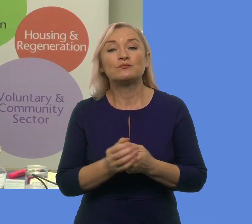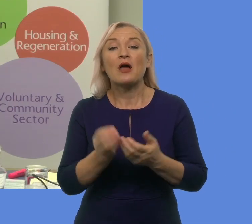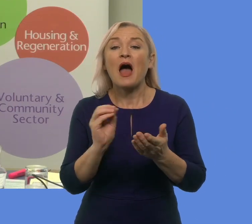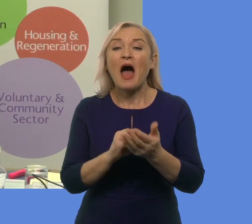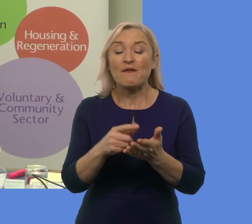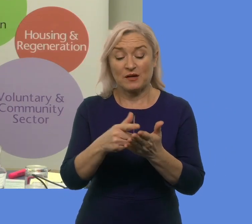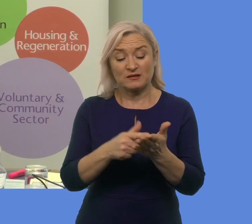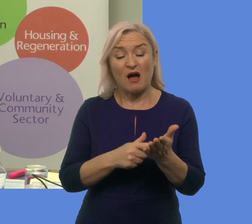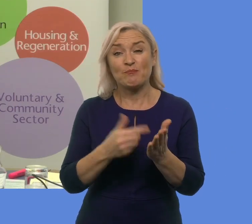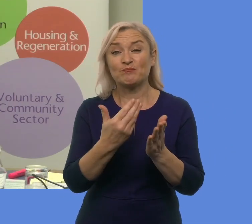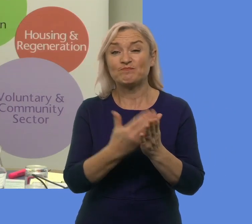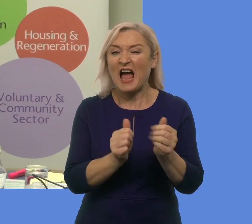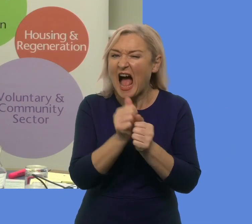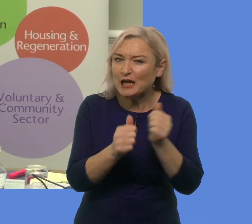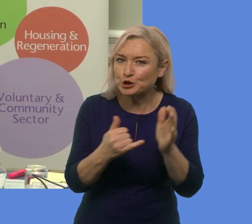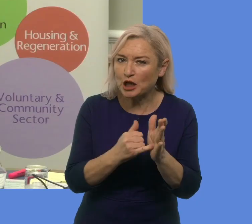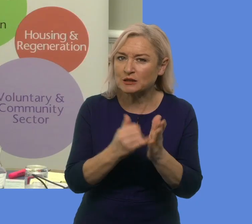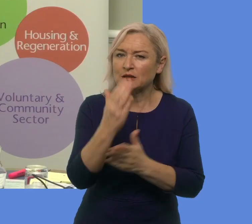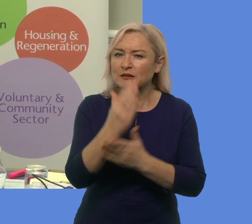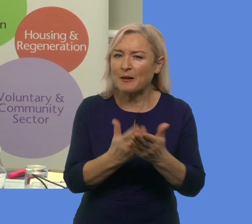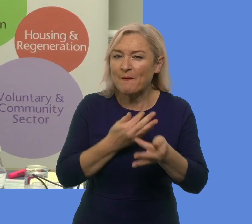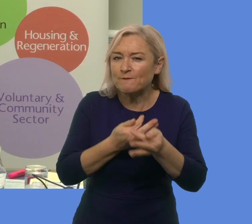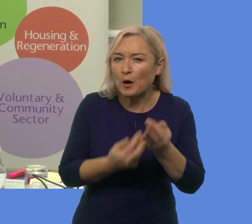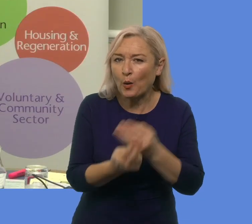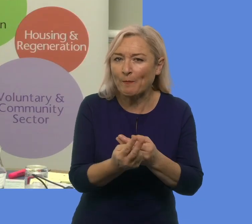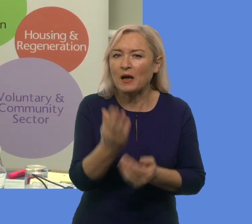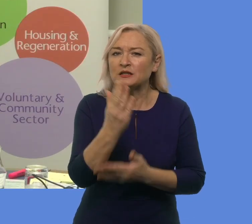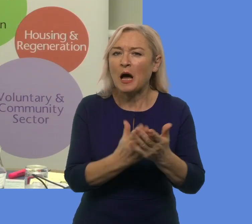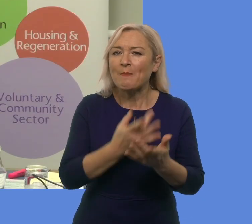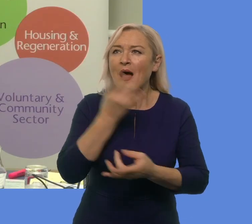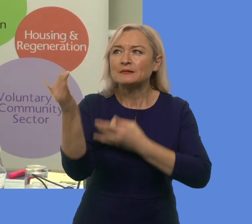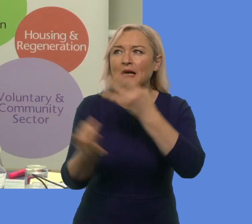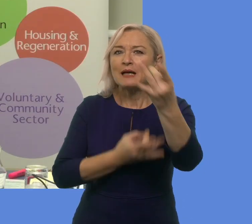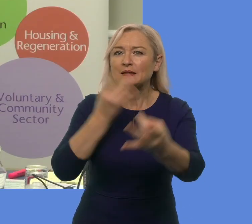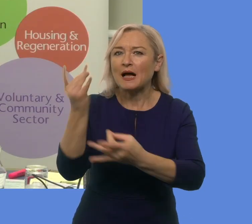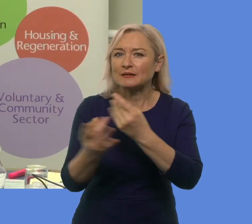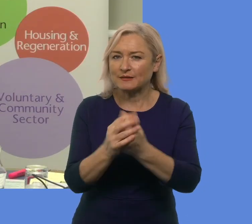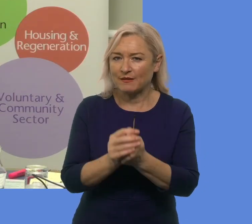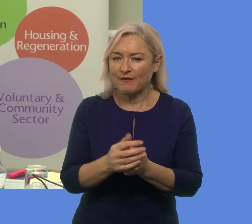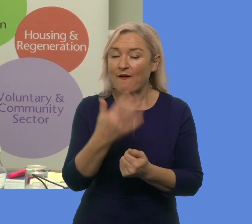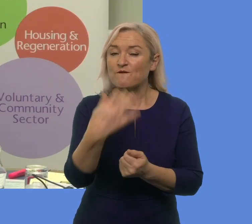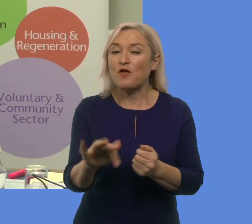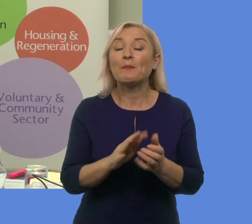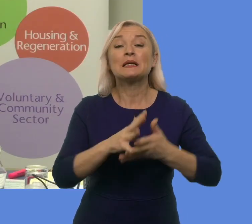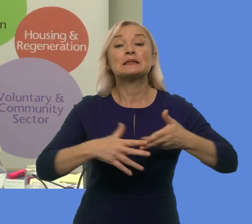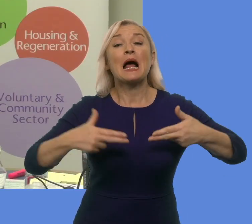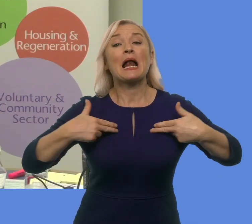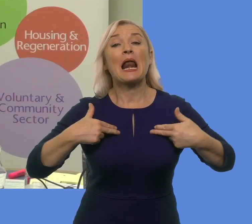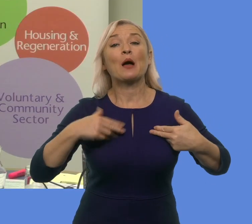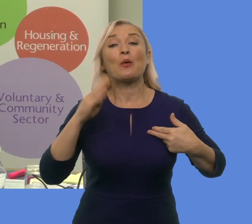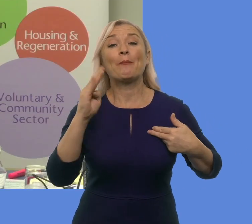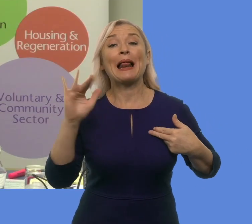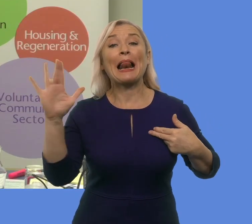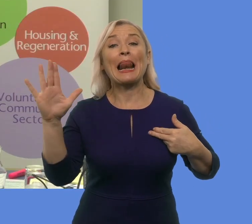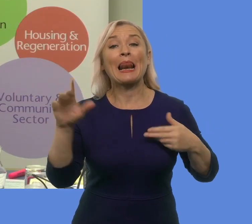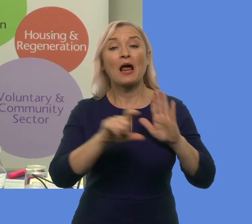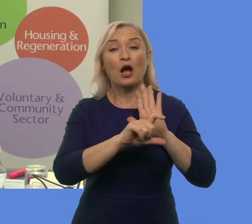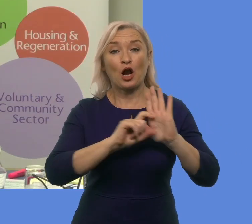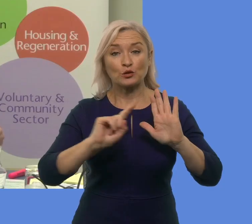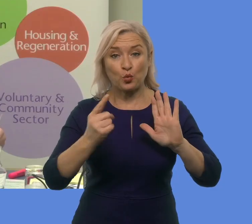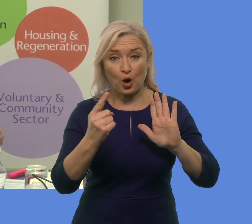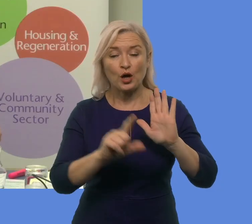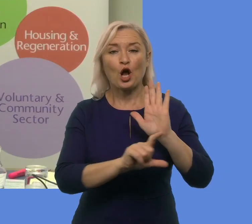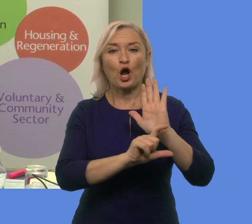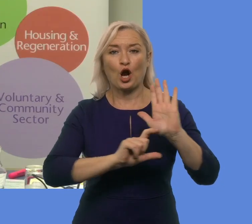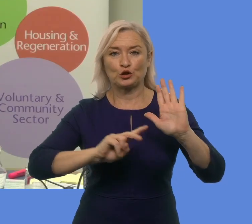follow-up actions and requests from our deliberations of the clauses 1 and 2 on the signed language bill. So